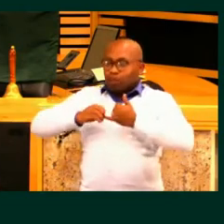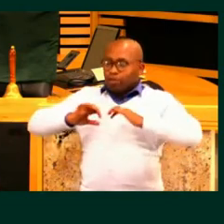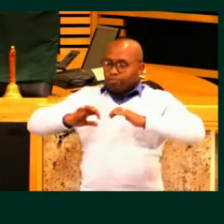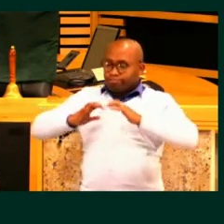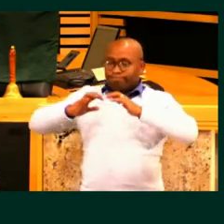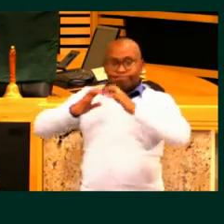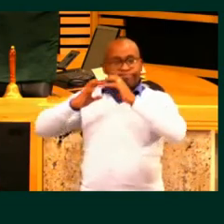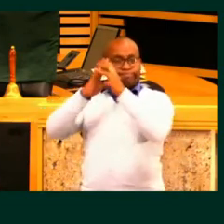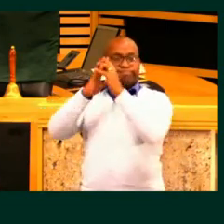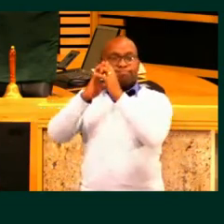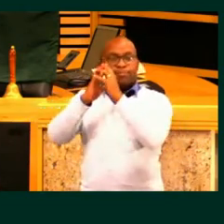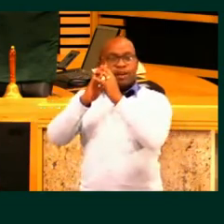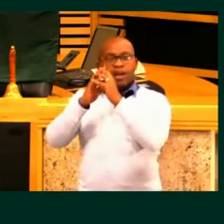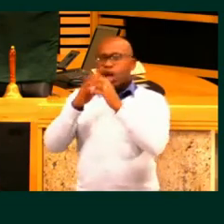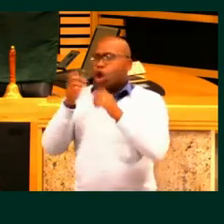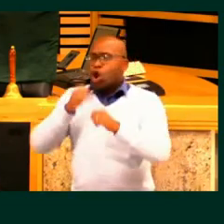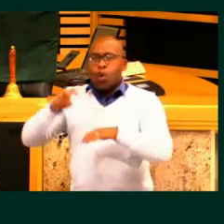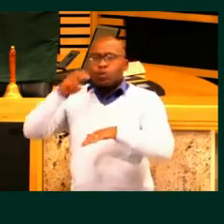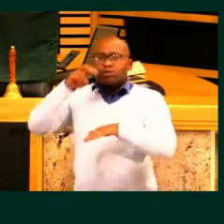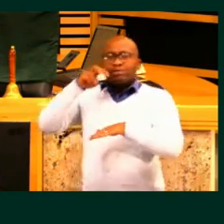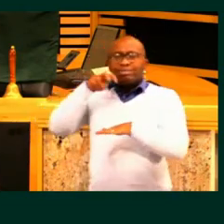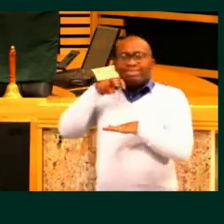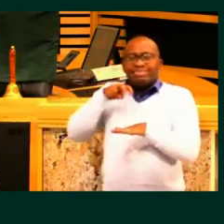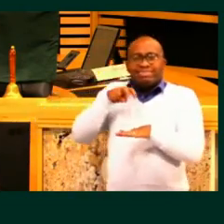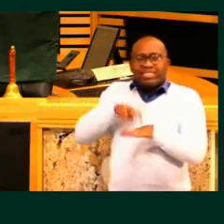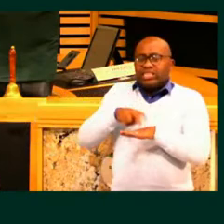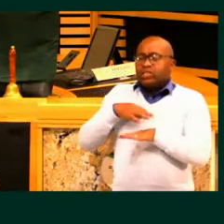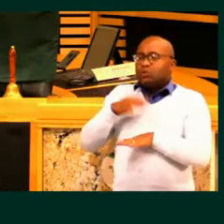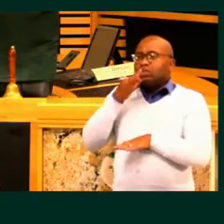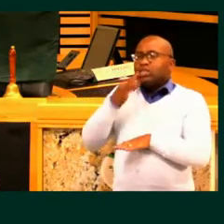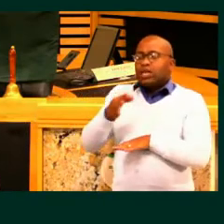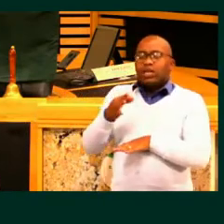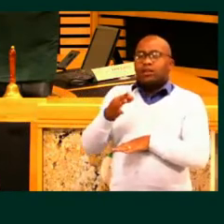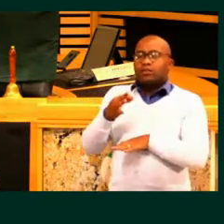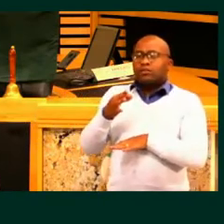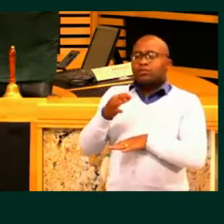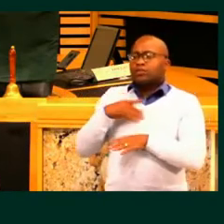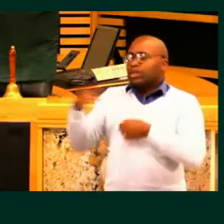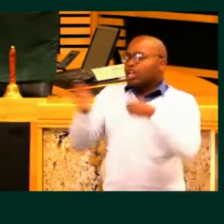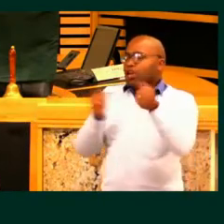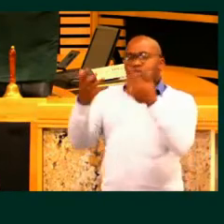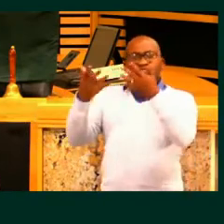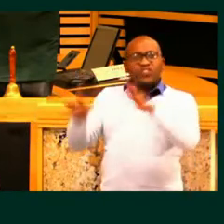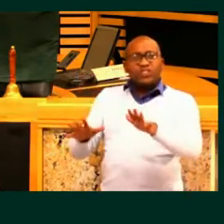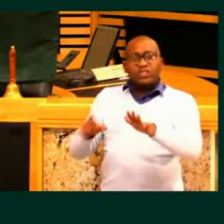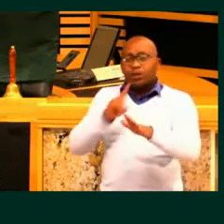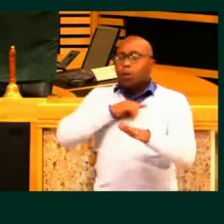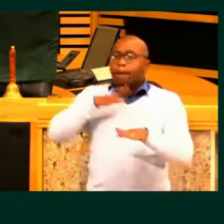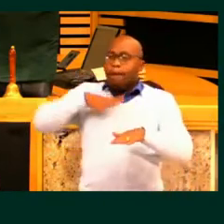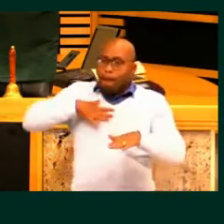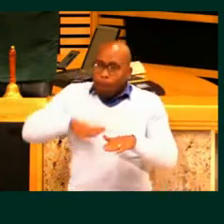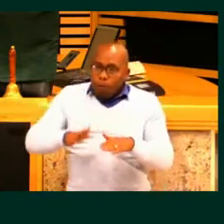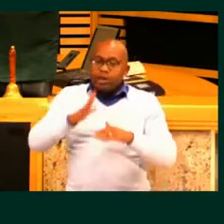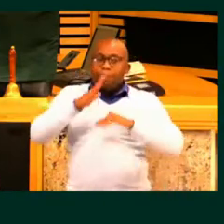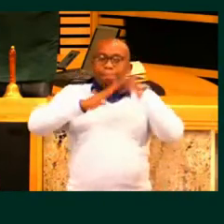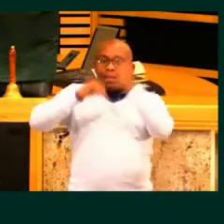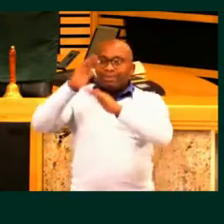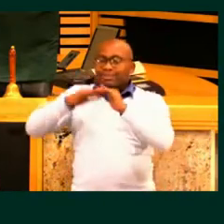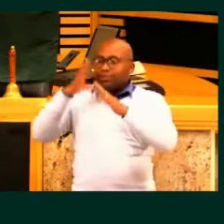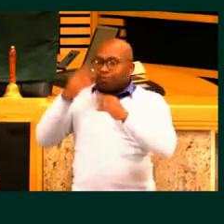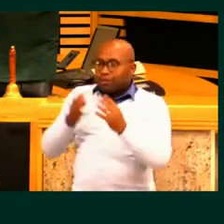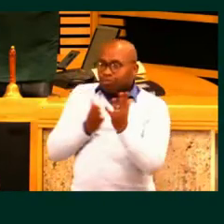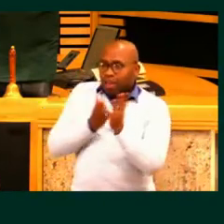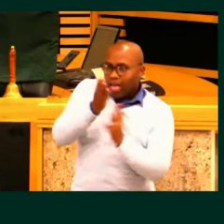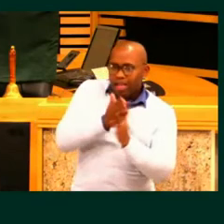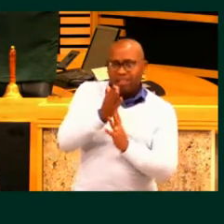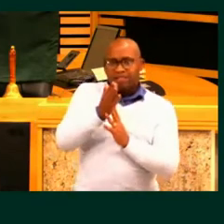no access the environment is not conducive for for them h hence we are worried about the load Shing that is